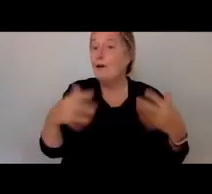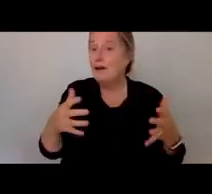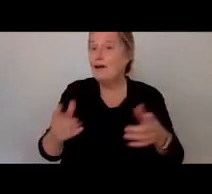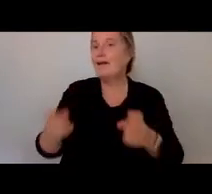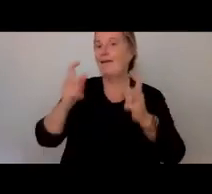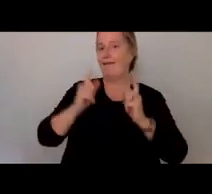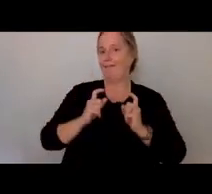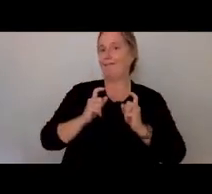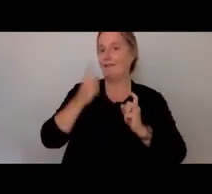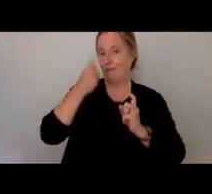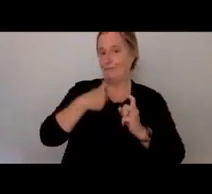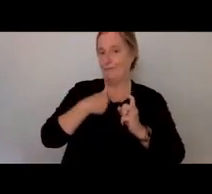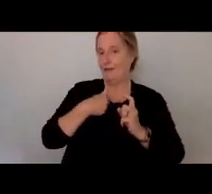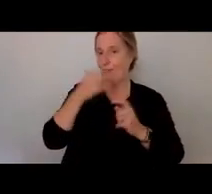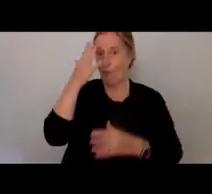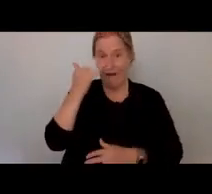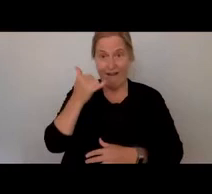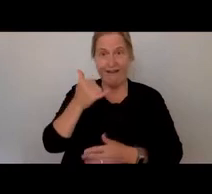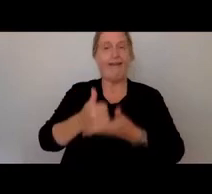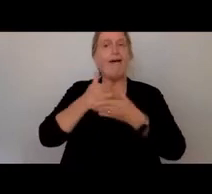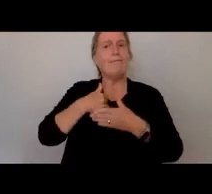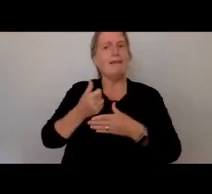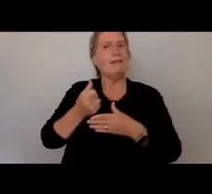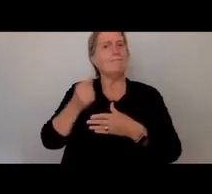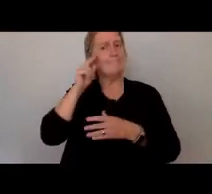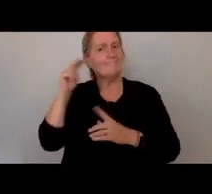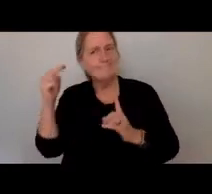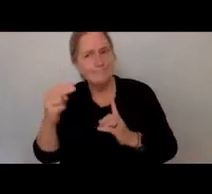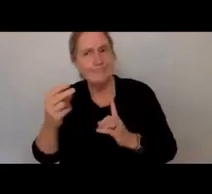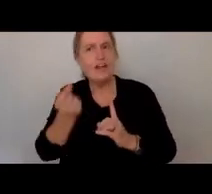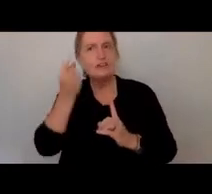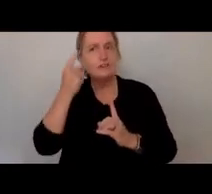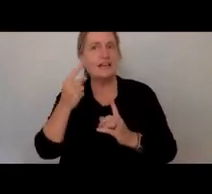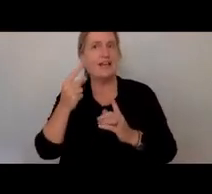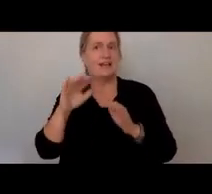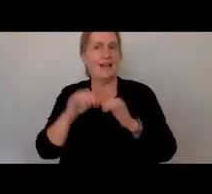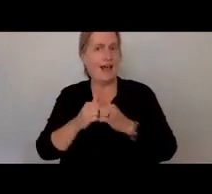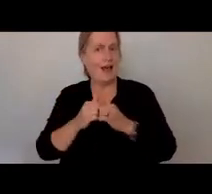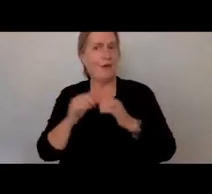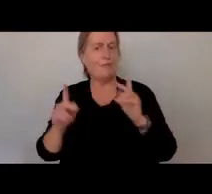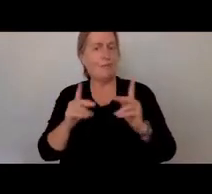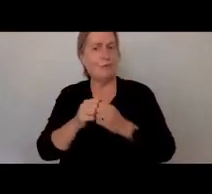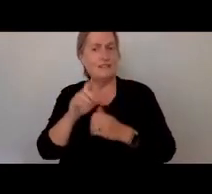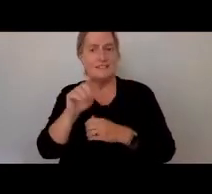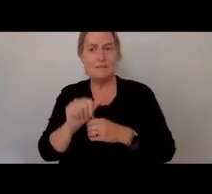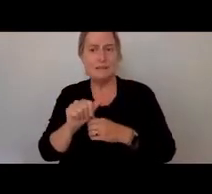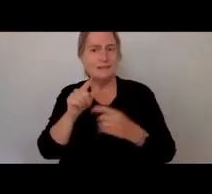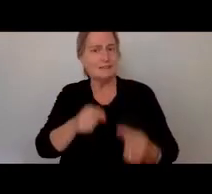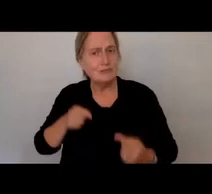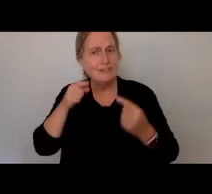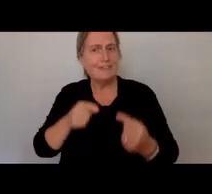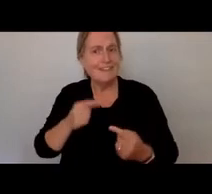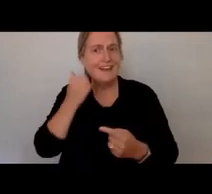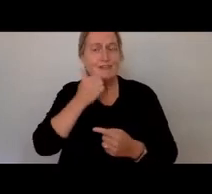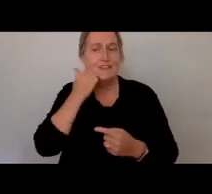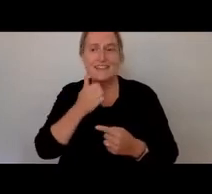who work to support a loved one with a disability go through every day, what heroes they are, how much they love their kids